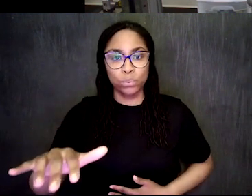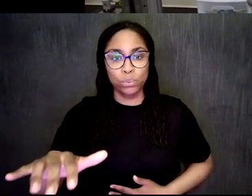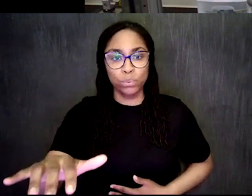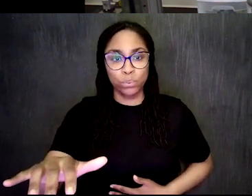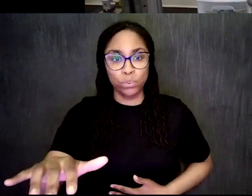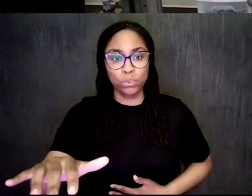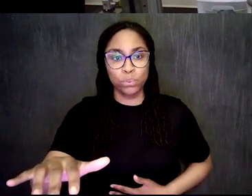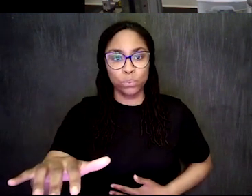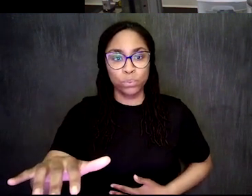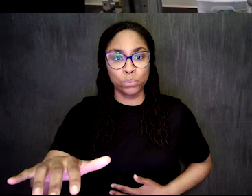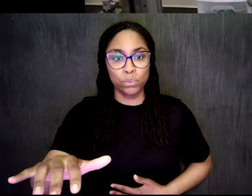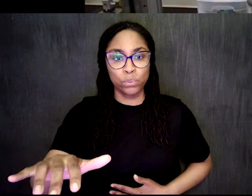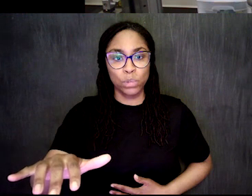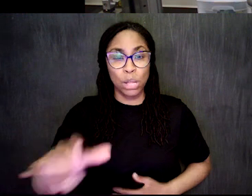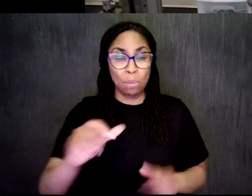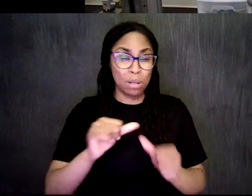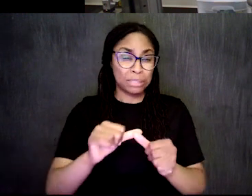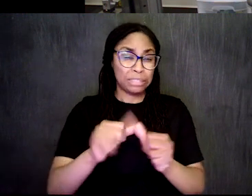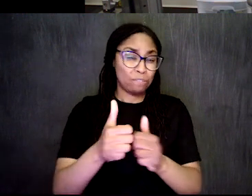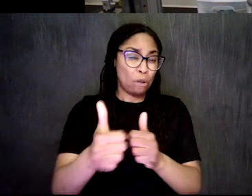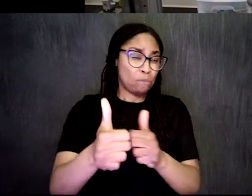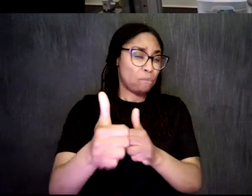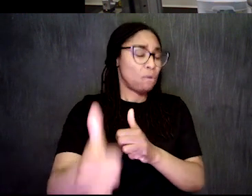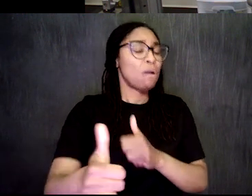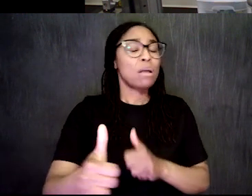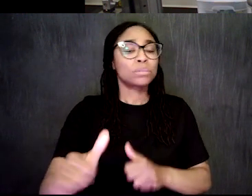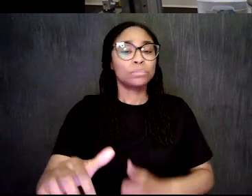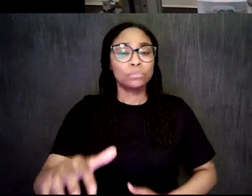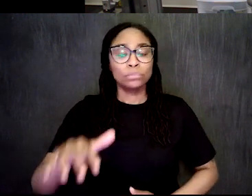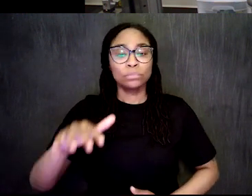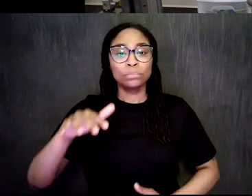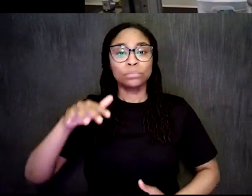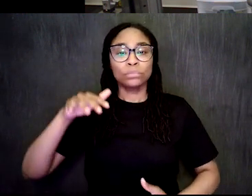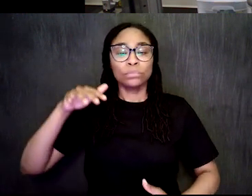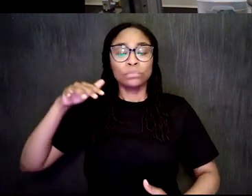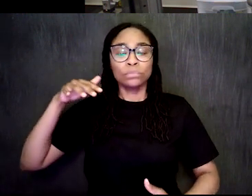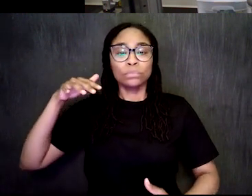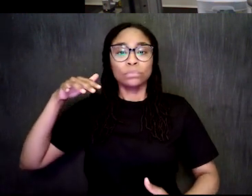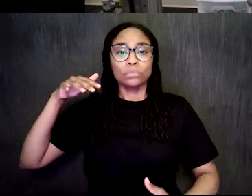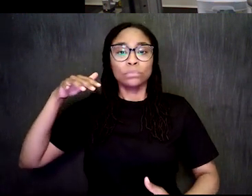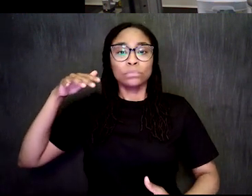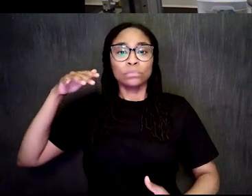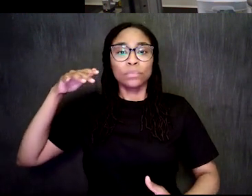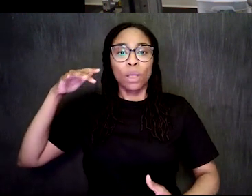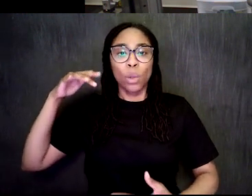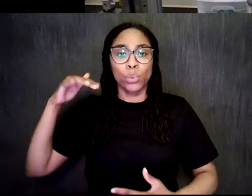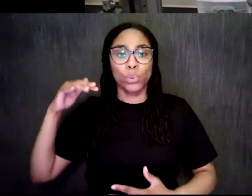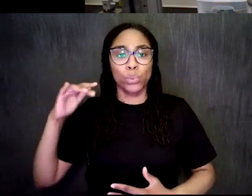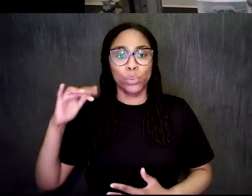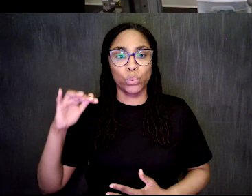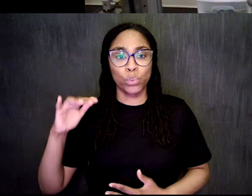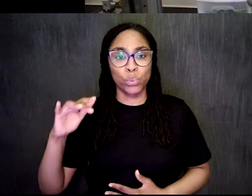Exhale. Try to reach past the toes. Inhale.